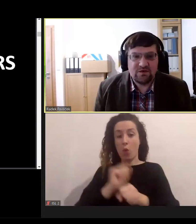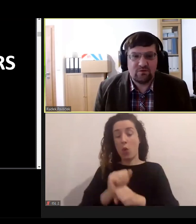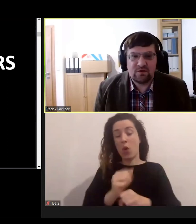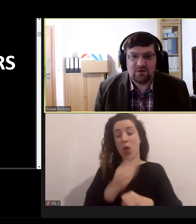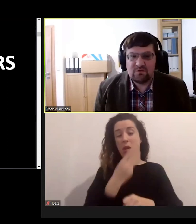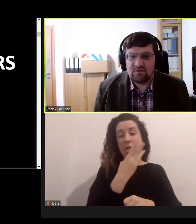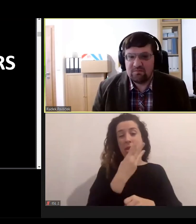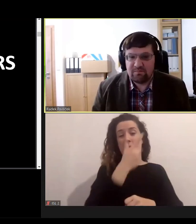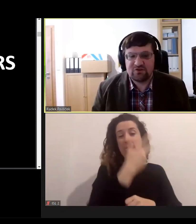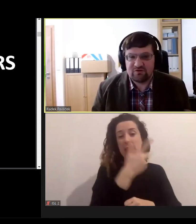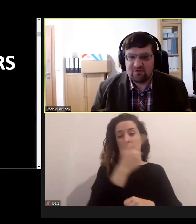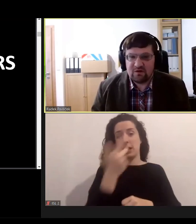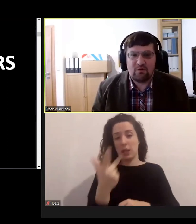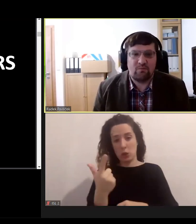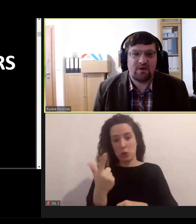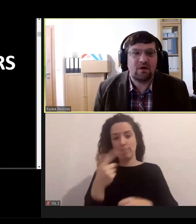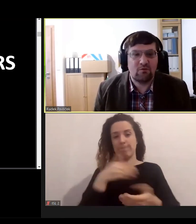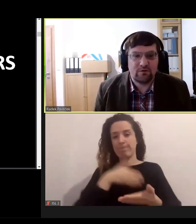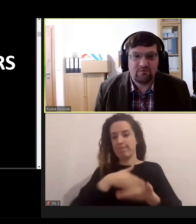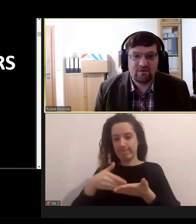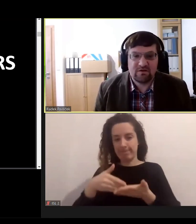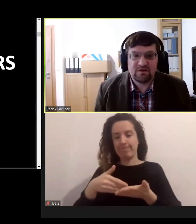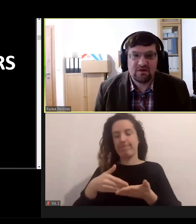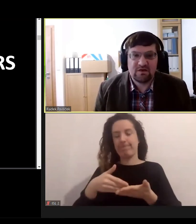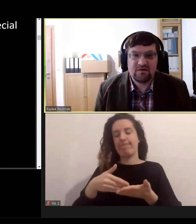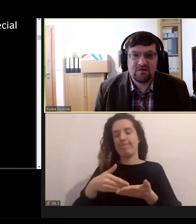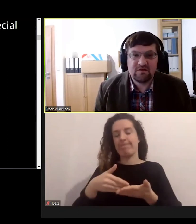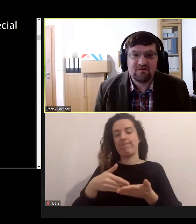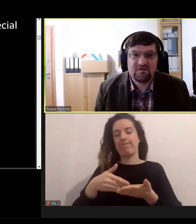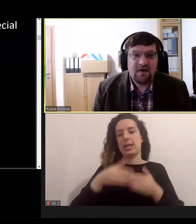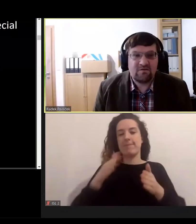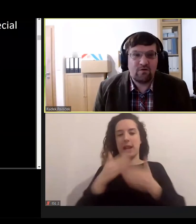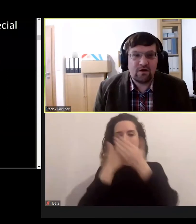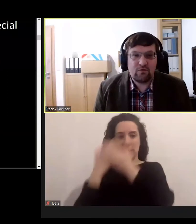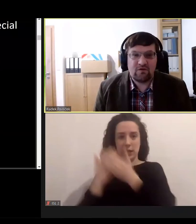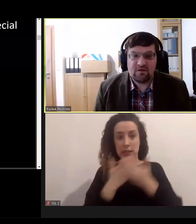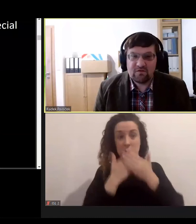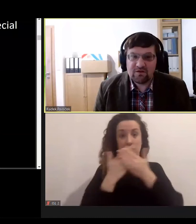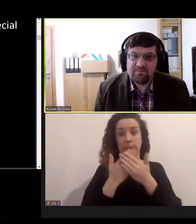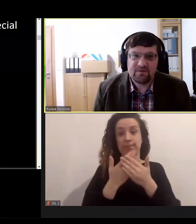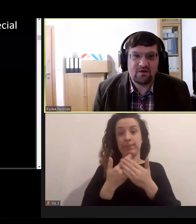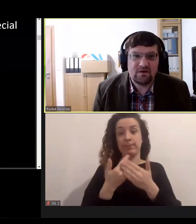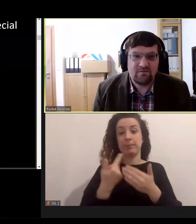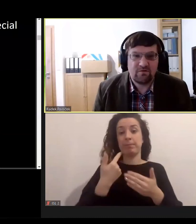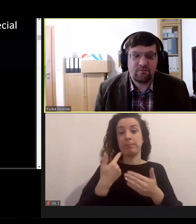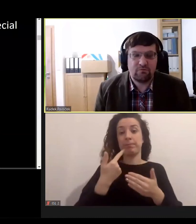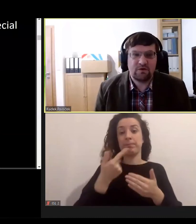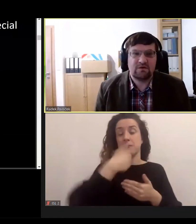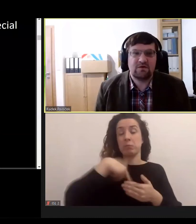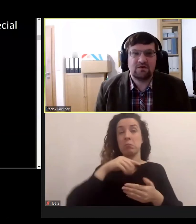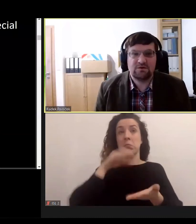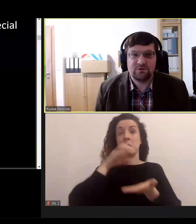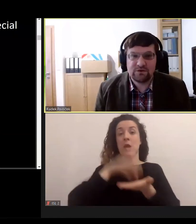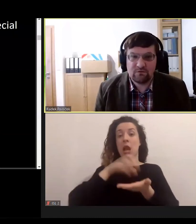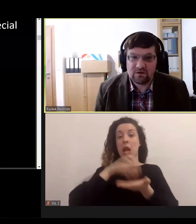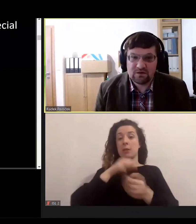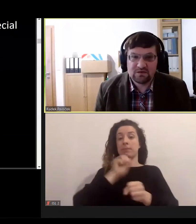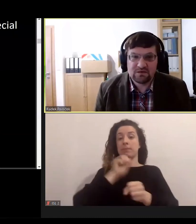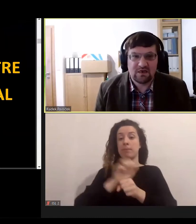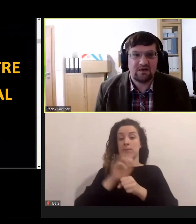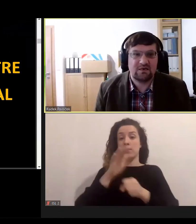let's move on and start with my presentation, which will be mostly a